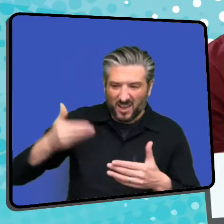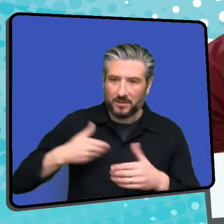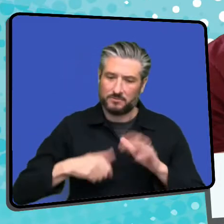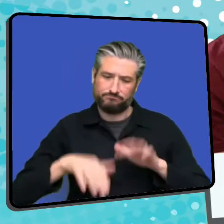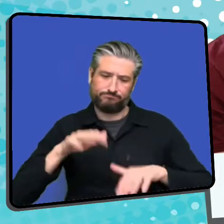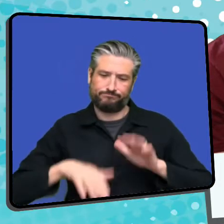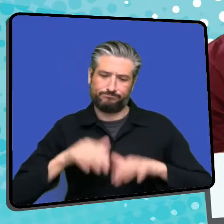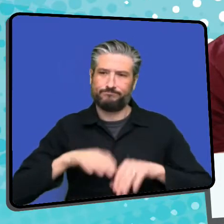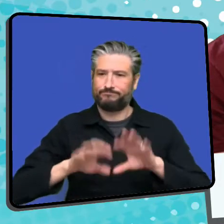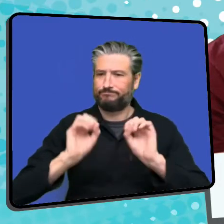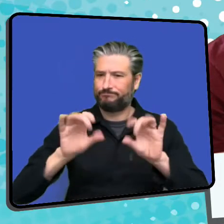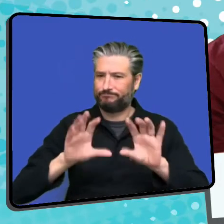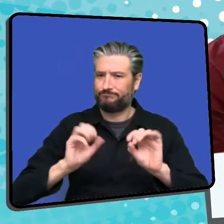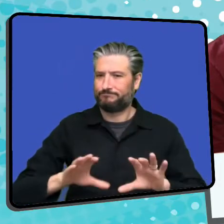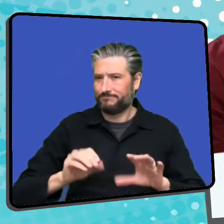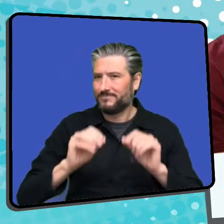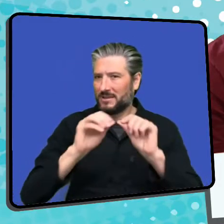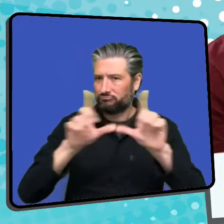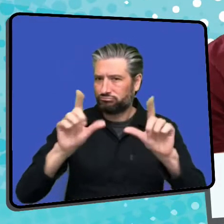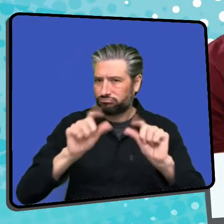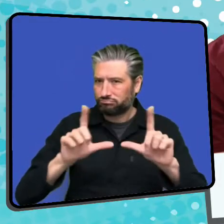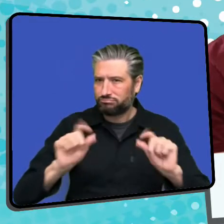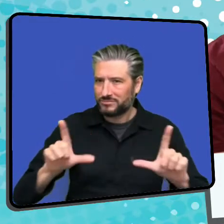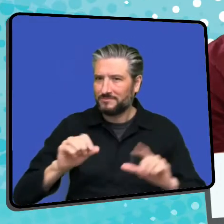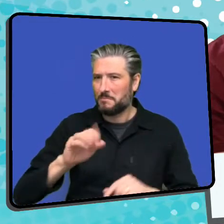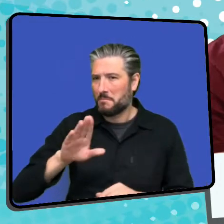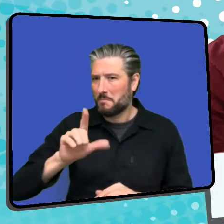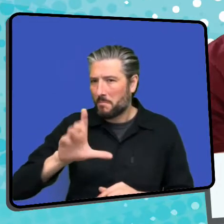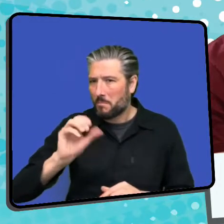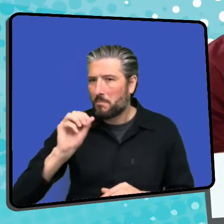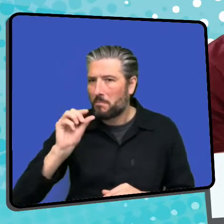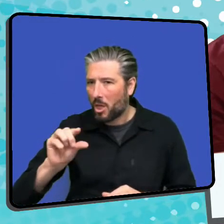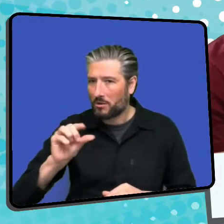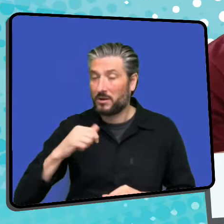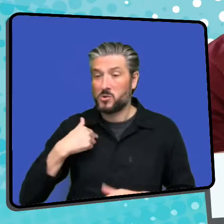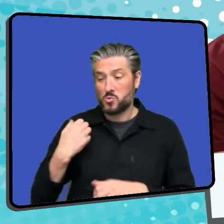perform these tasks. So, all the progress is shared on the